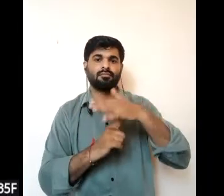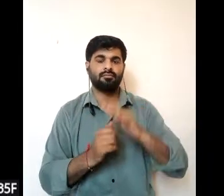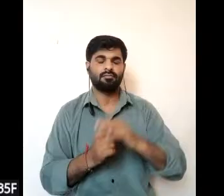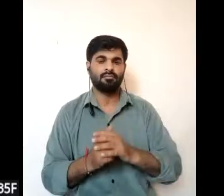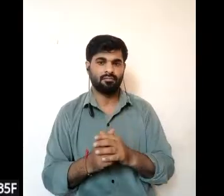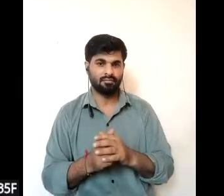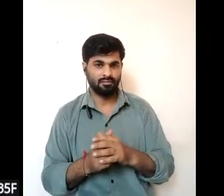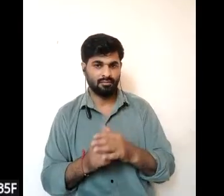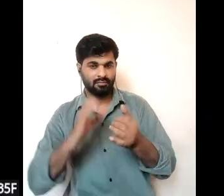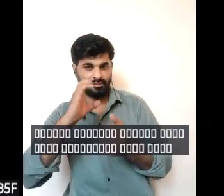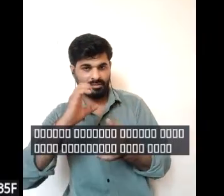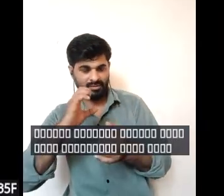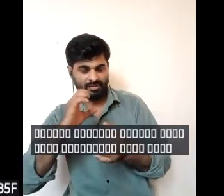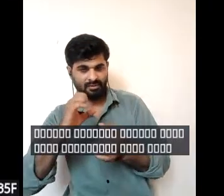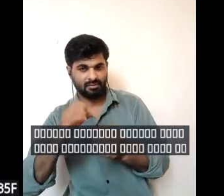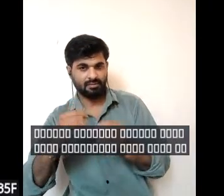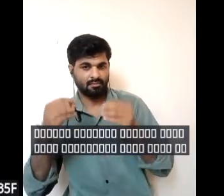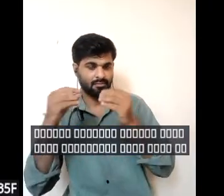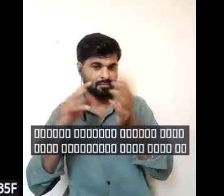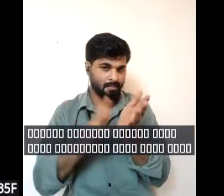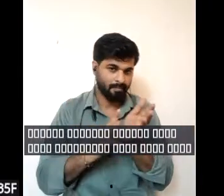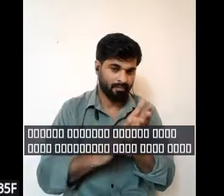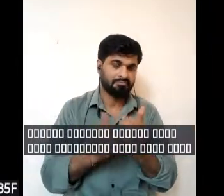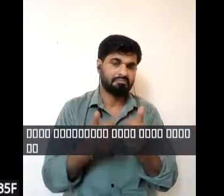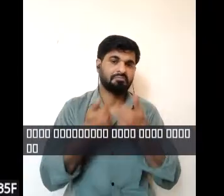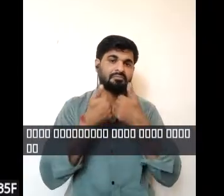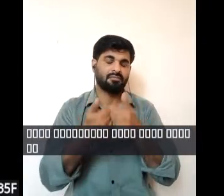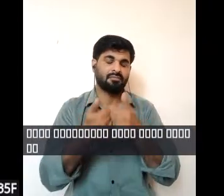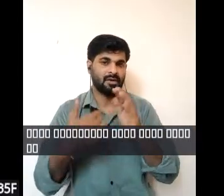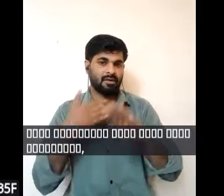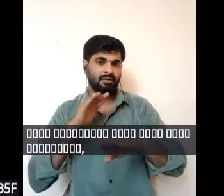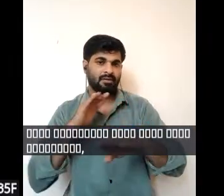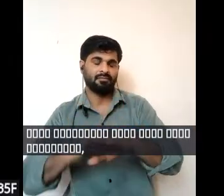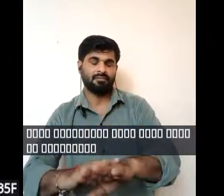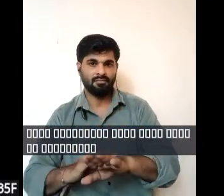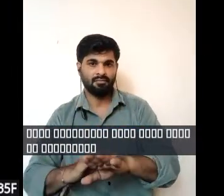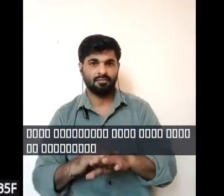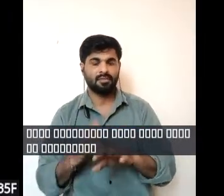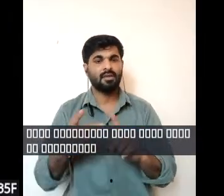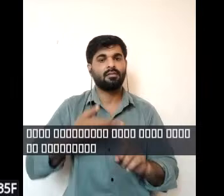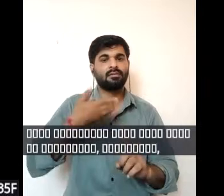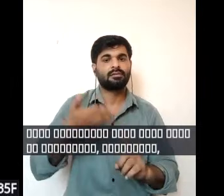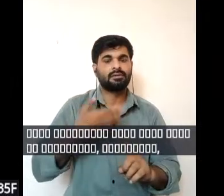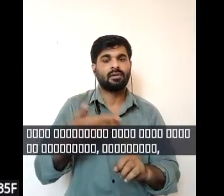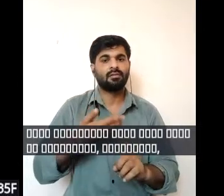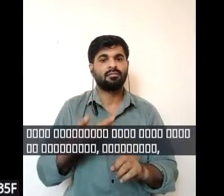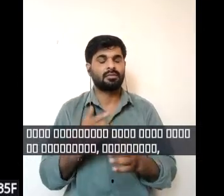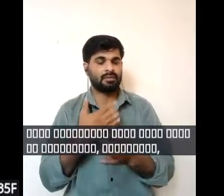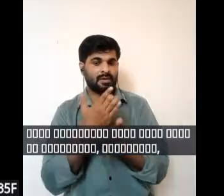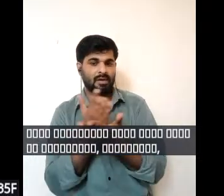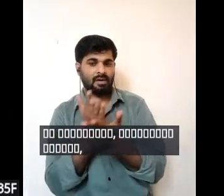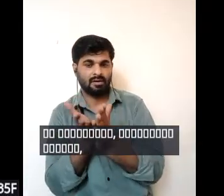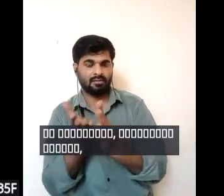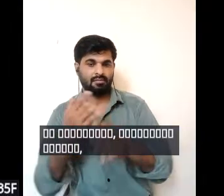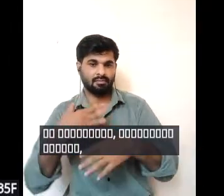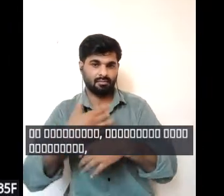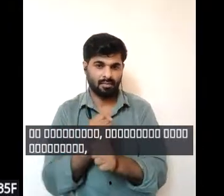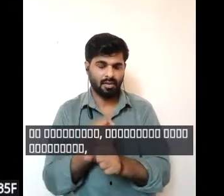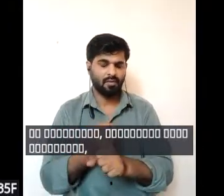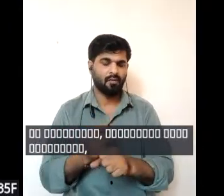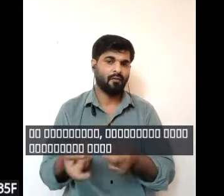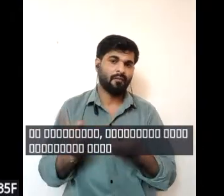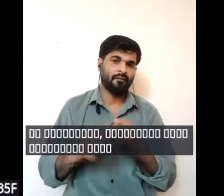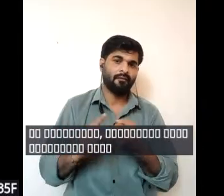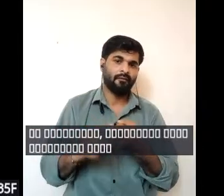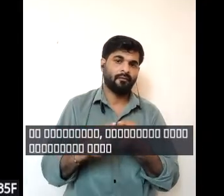very good. How we are going to be training, what is going to be the training module, what is the strategy? Today, you have a huge